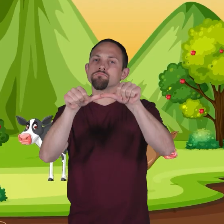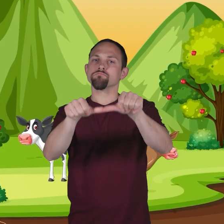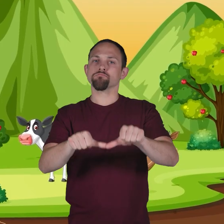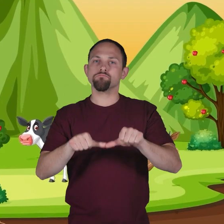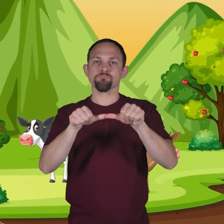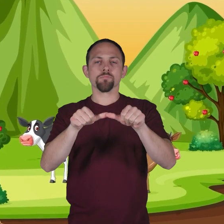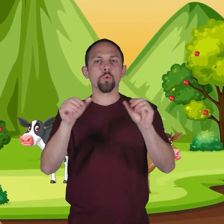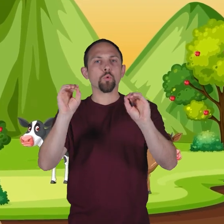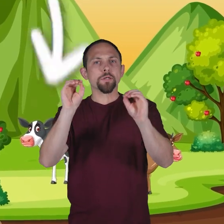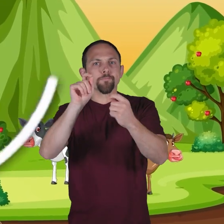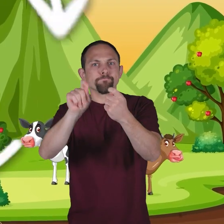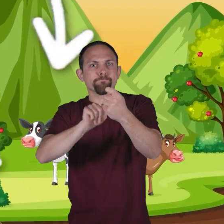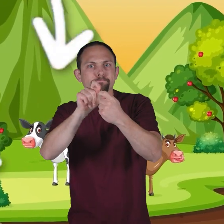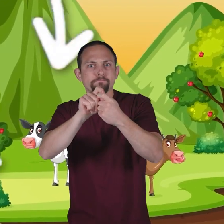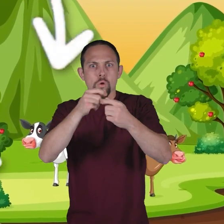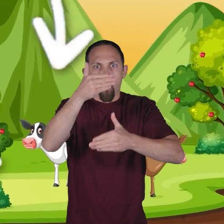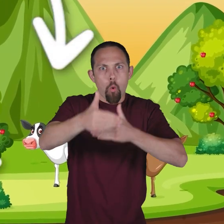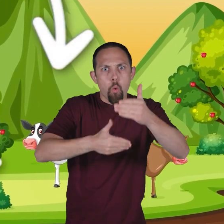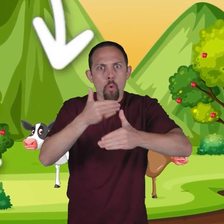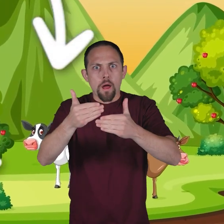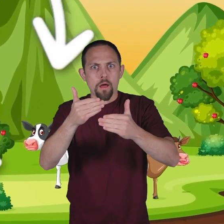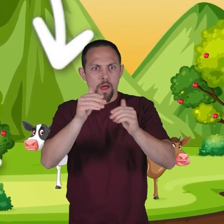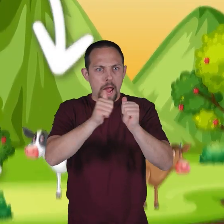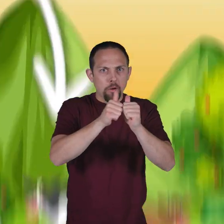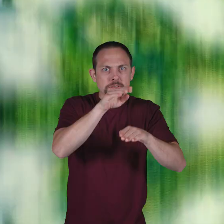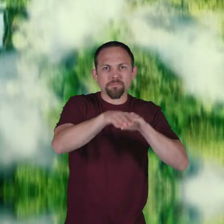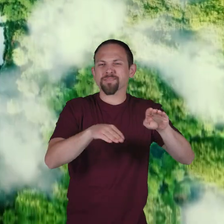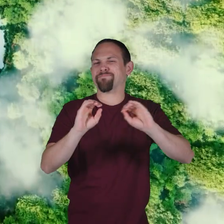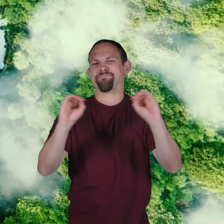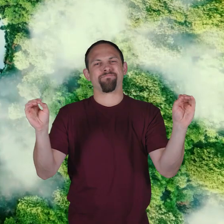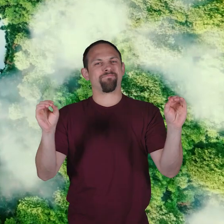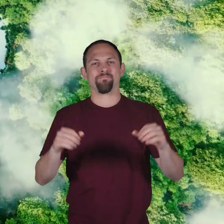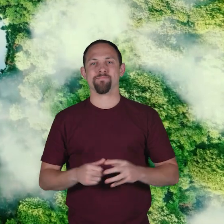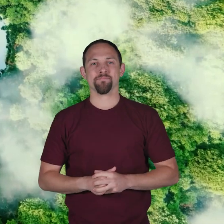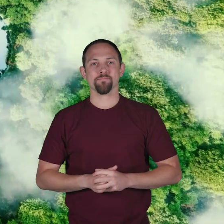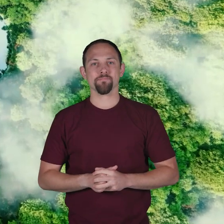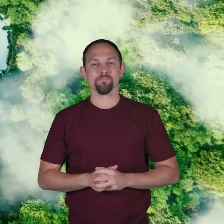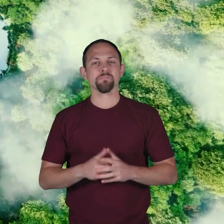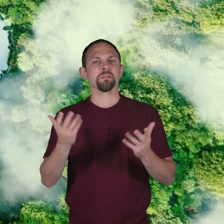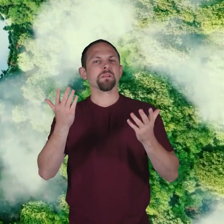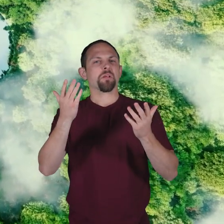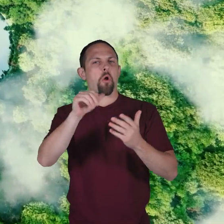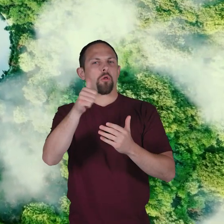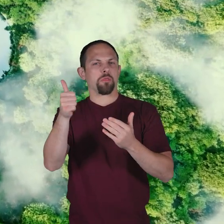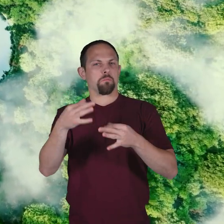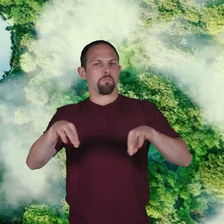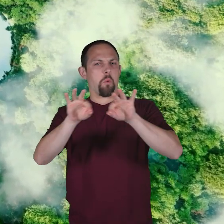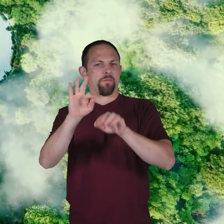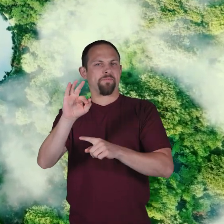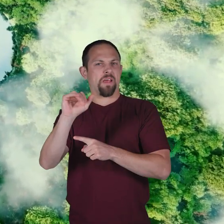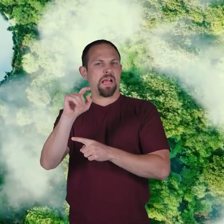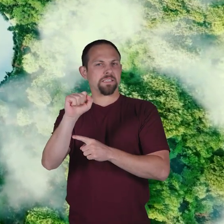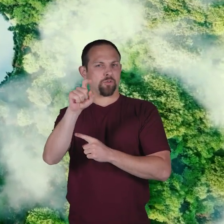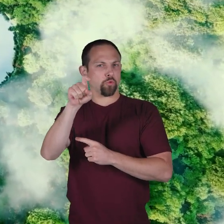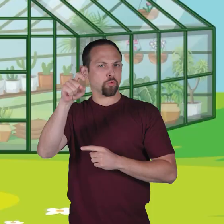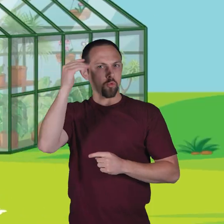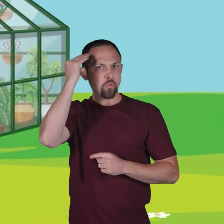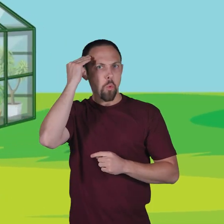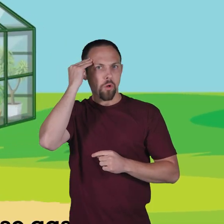and there is no specific order to the steps here are a few other important facts you should know